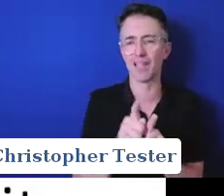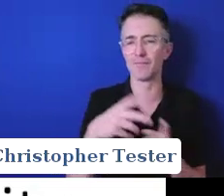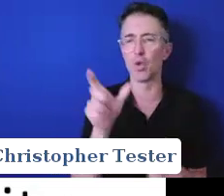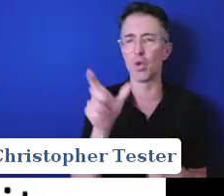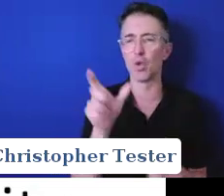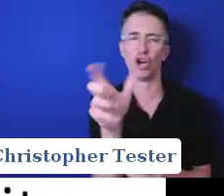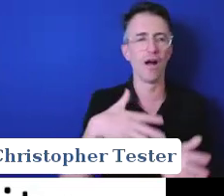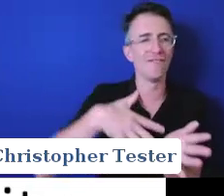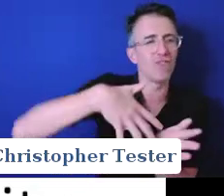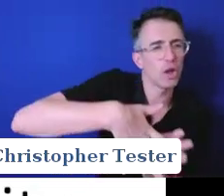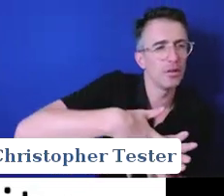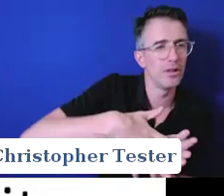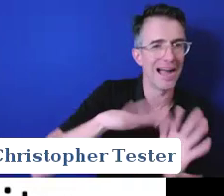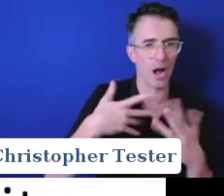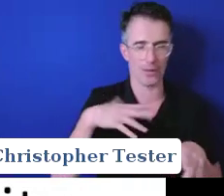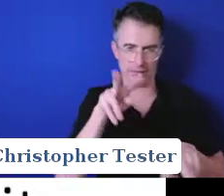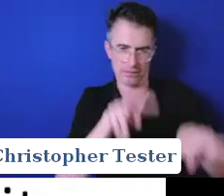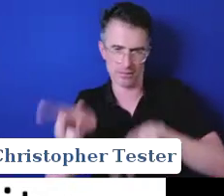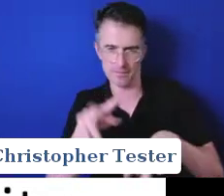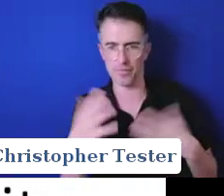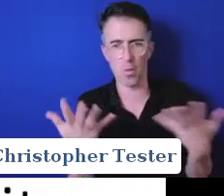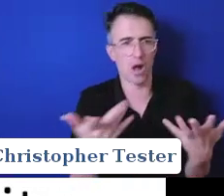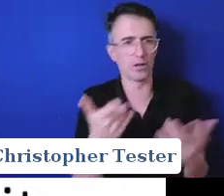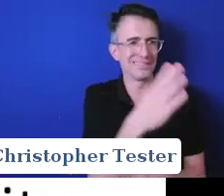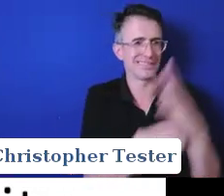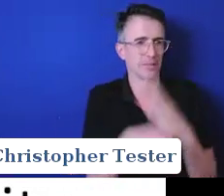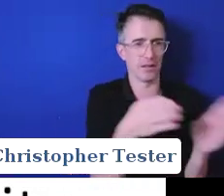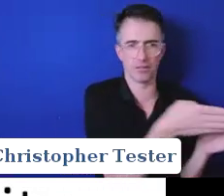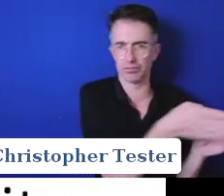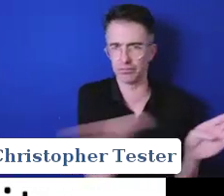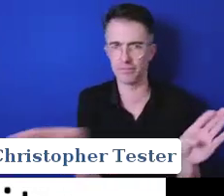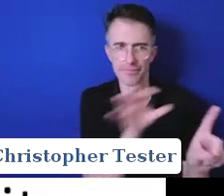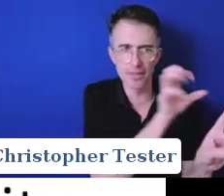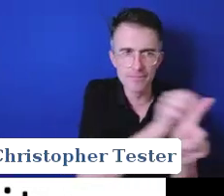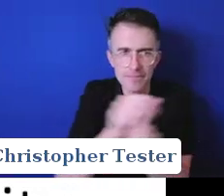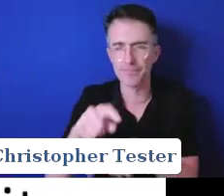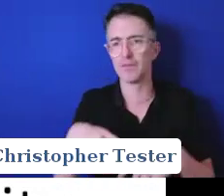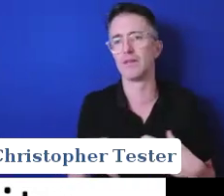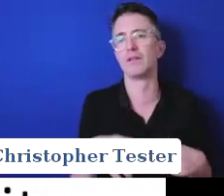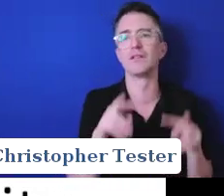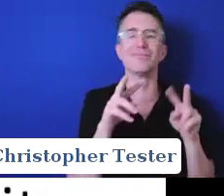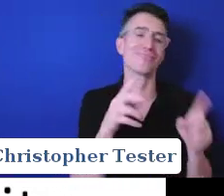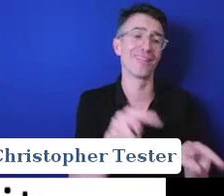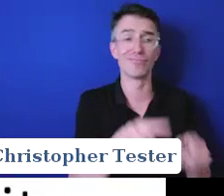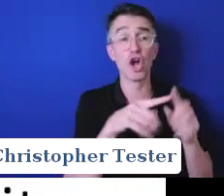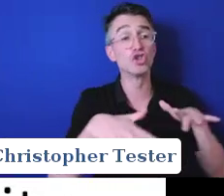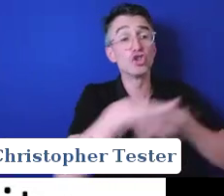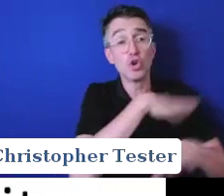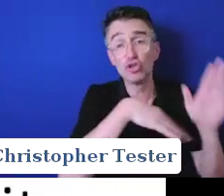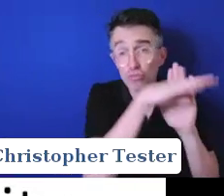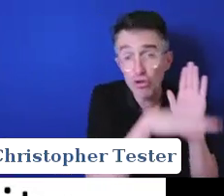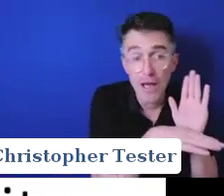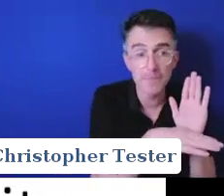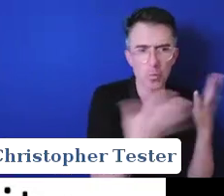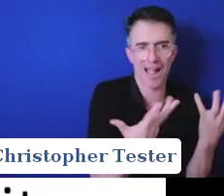different requests of social program intervening for the benefit of that category. For example, data